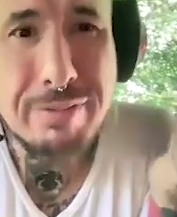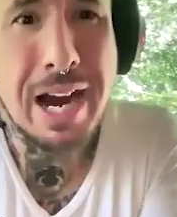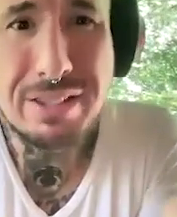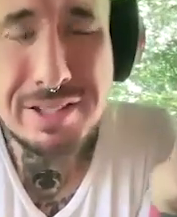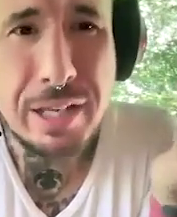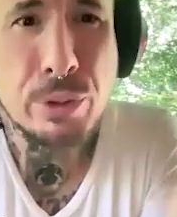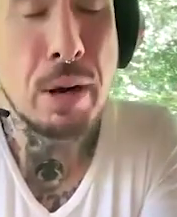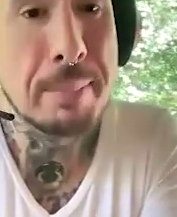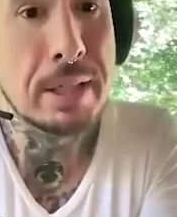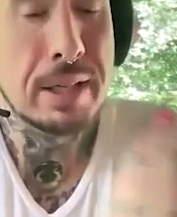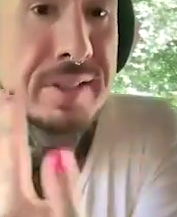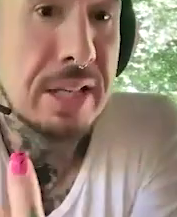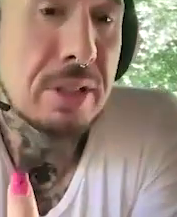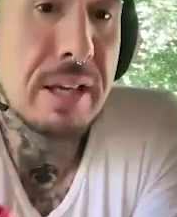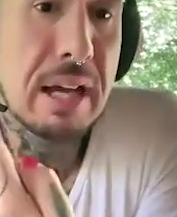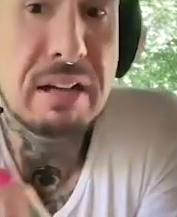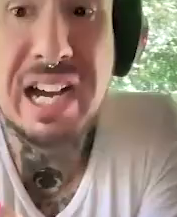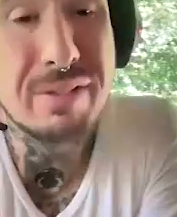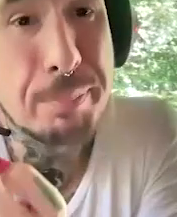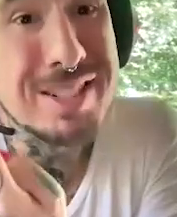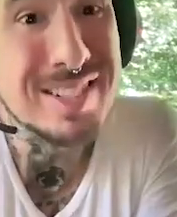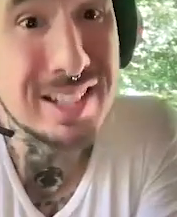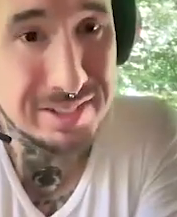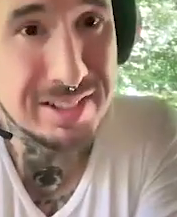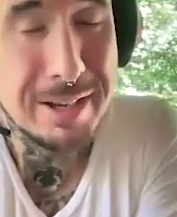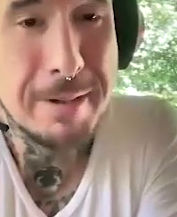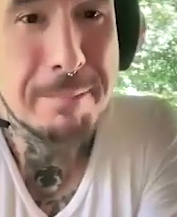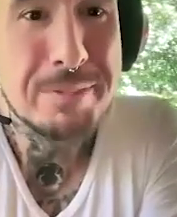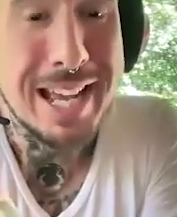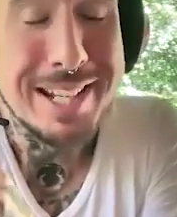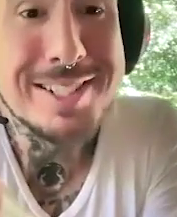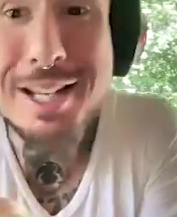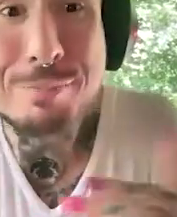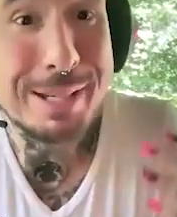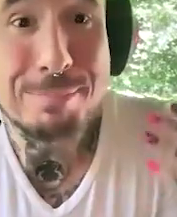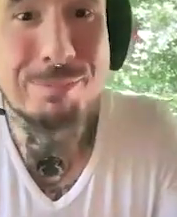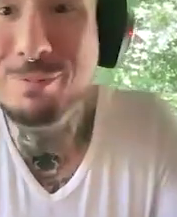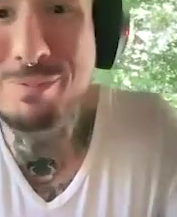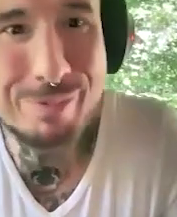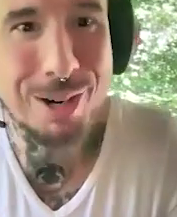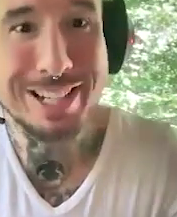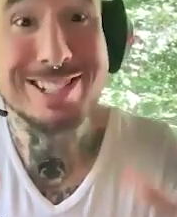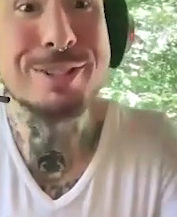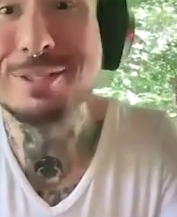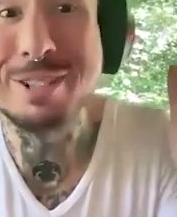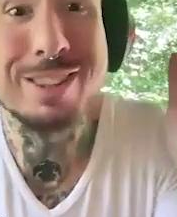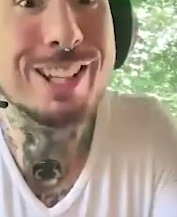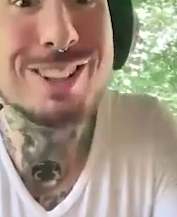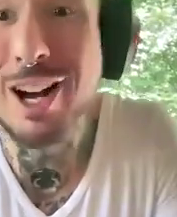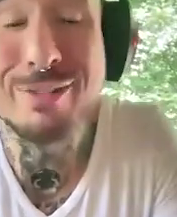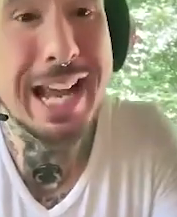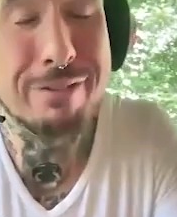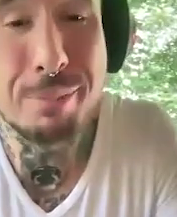because of that violence and trauma, essentially, I develop a sickness. And instead of me, you know, being treated